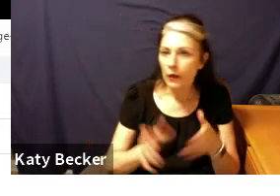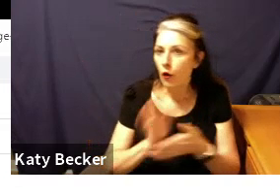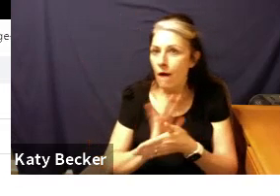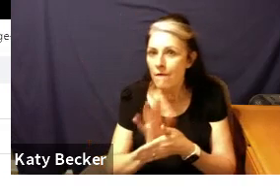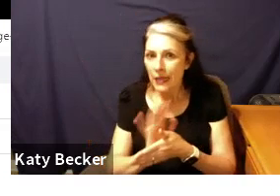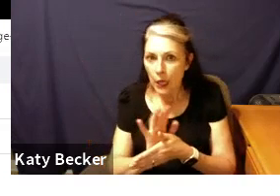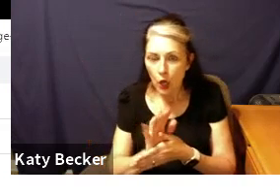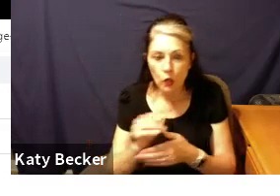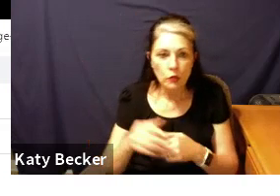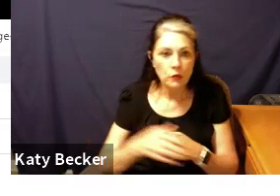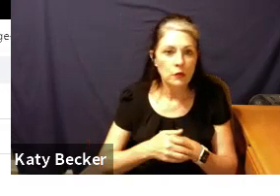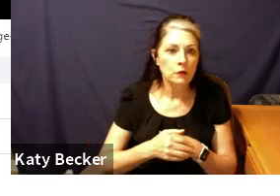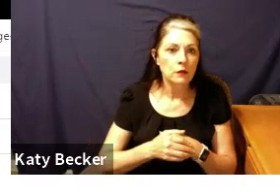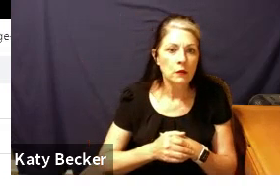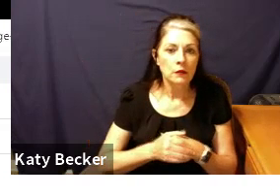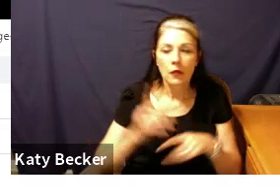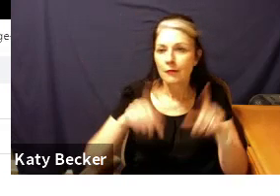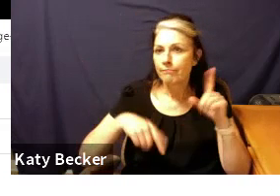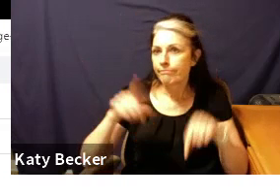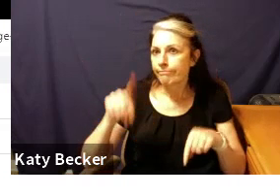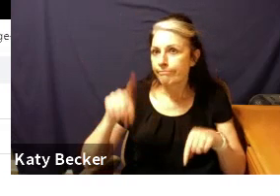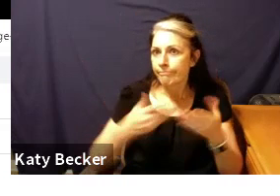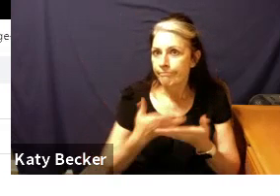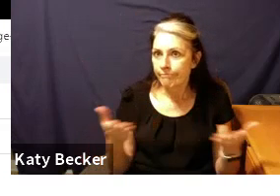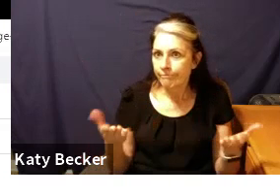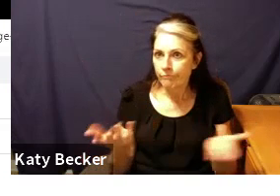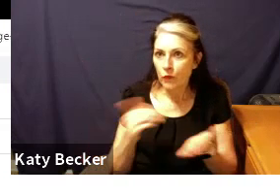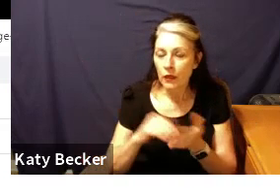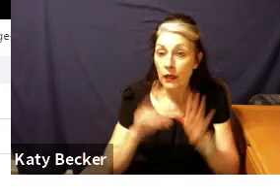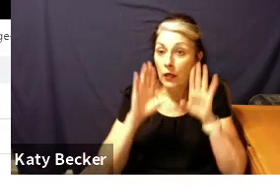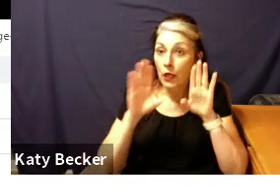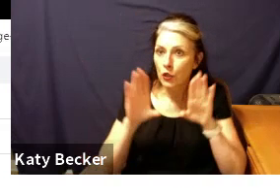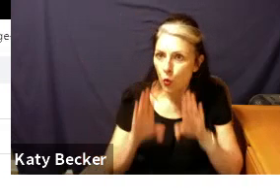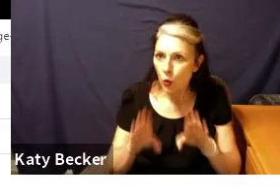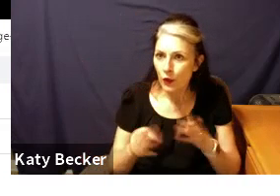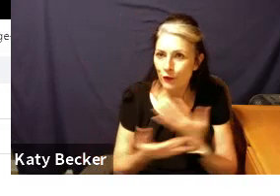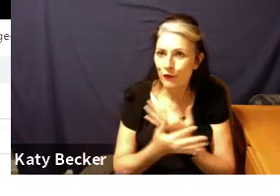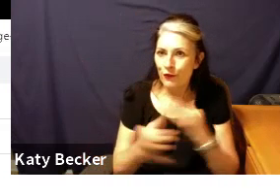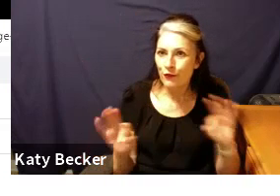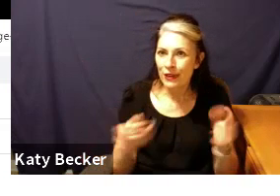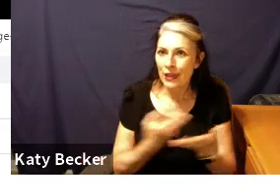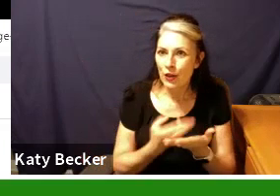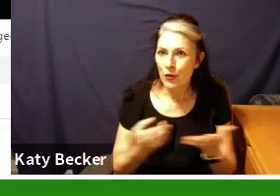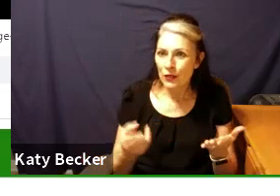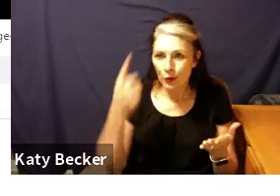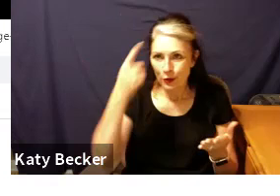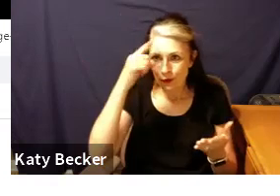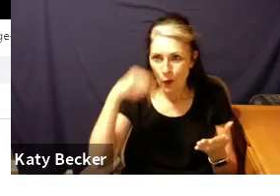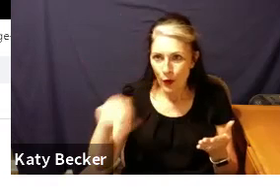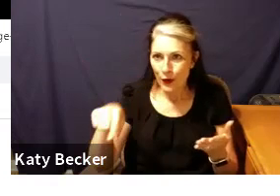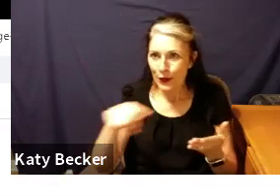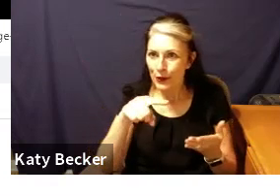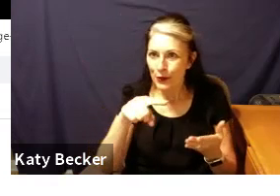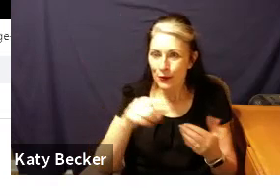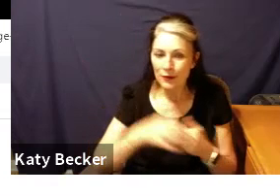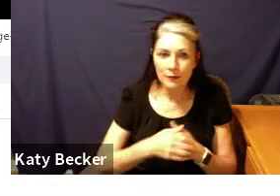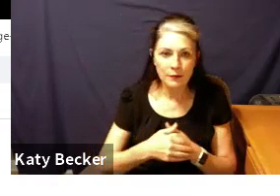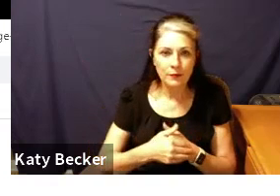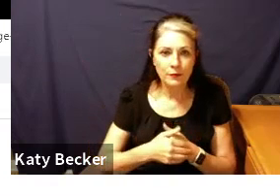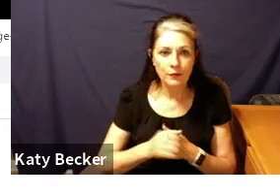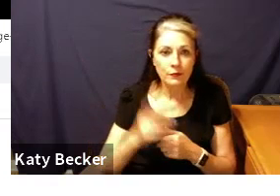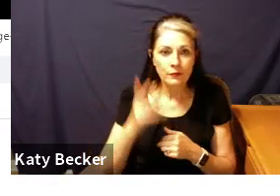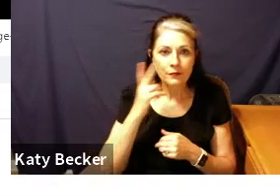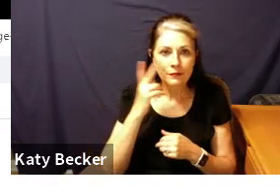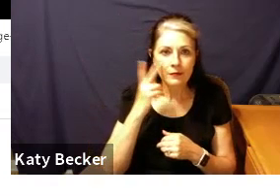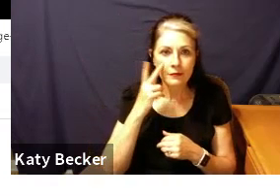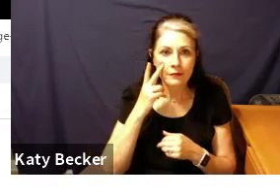videos, there's all kinds of things. So again, this is a wonderful free resource for you. As you can see, this